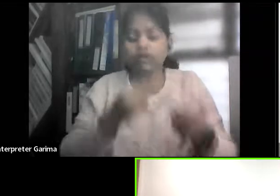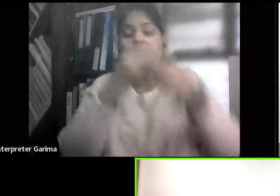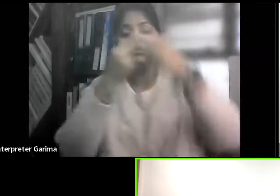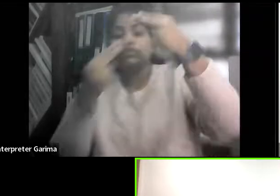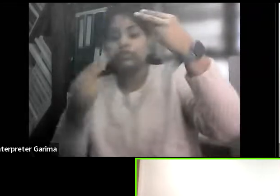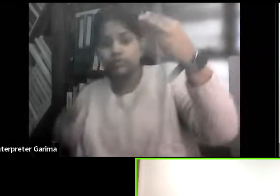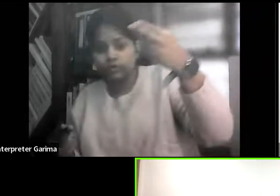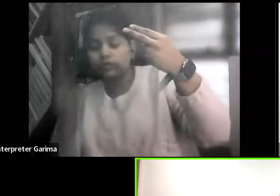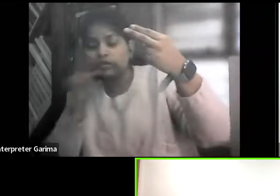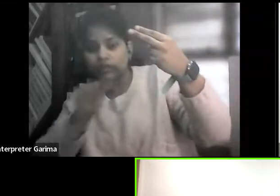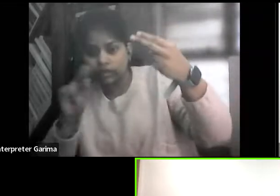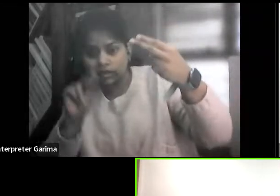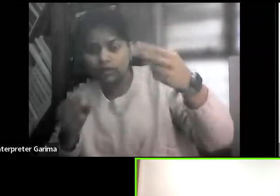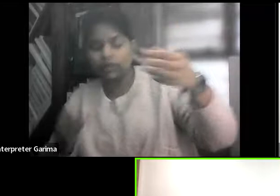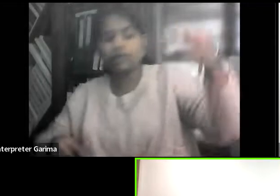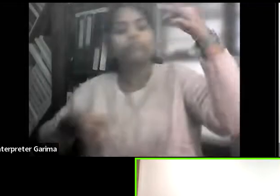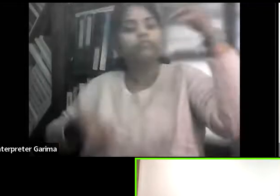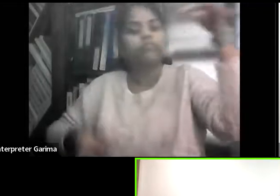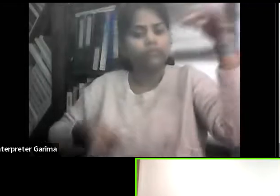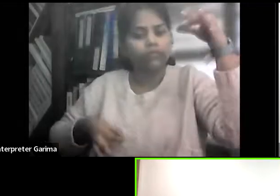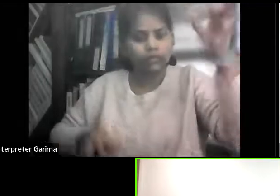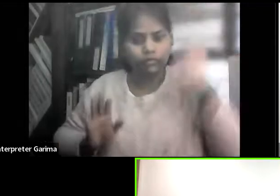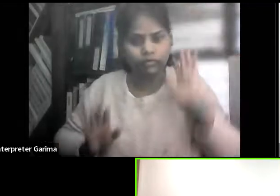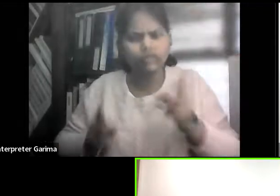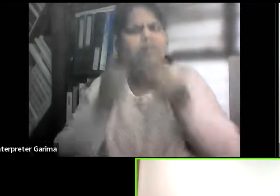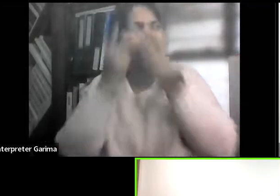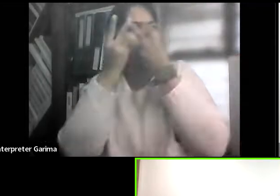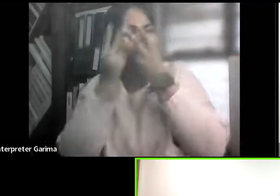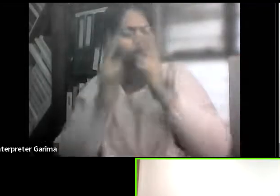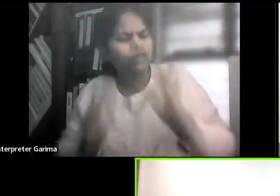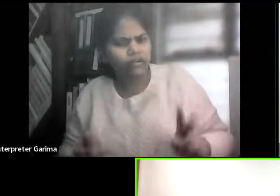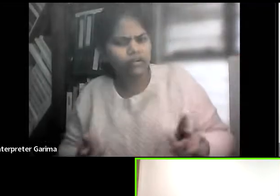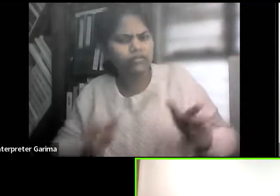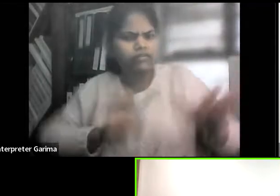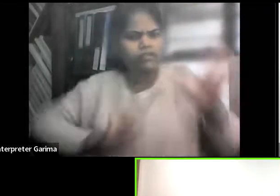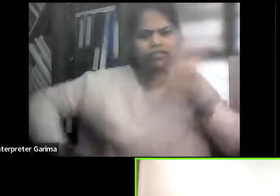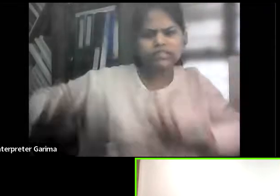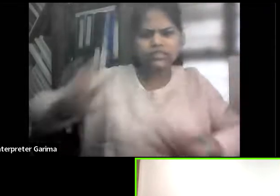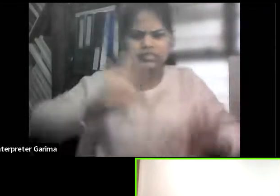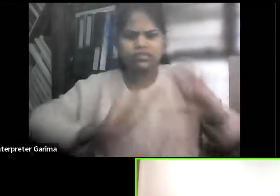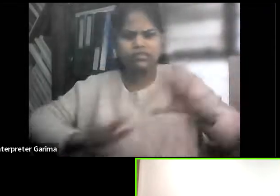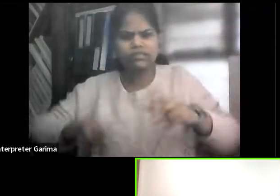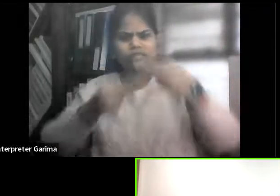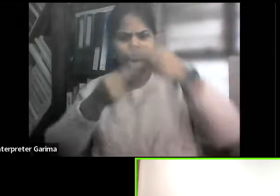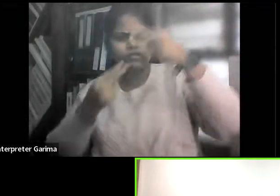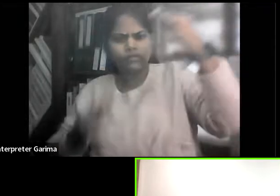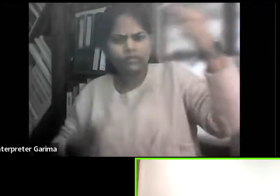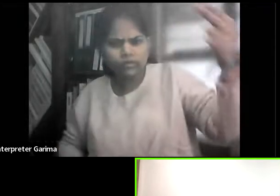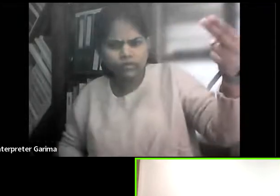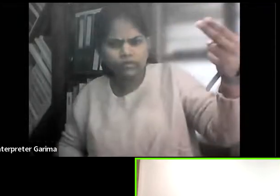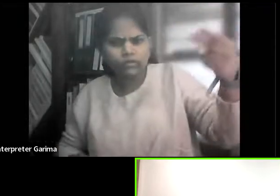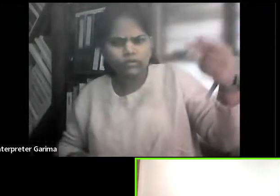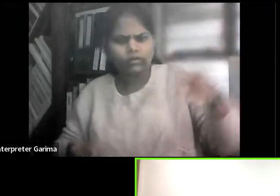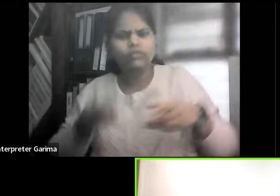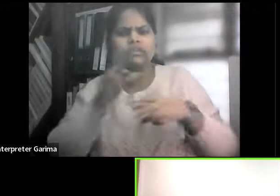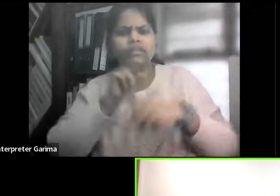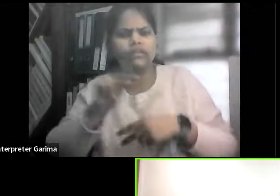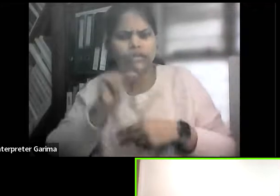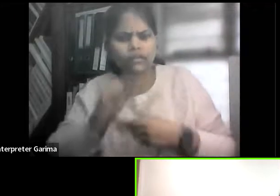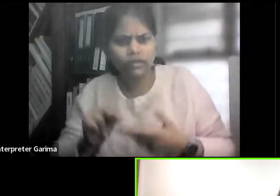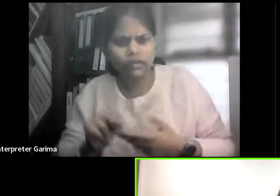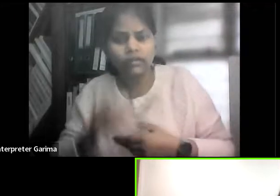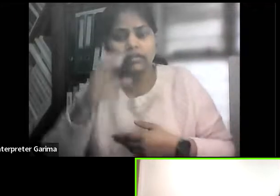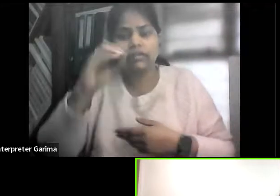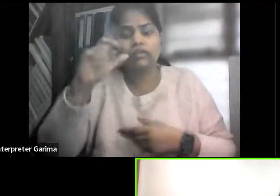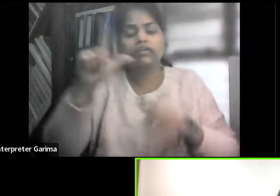and of the different styles of storytelling, including drama and music, that finds its mention in the Natya Shastra. Classical dance is also read alongside as